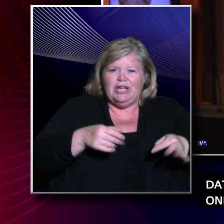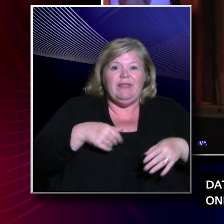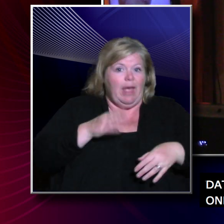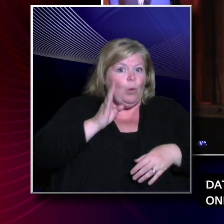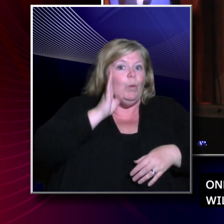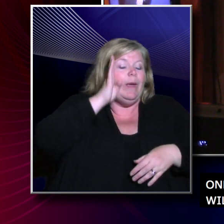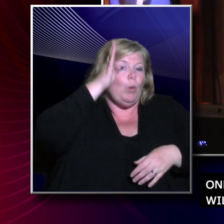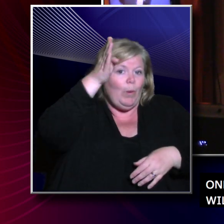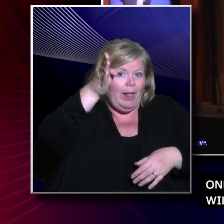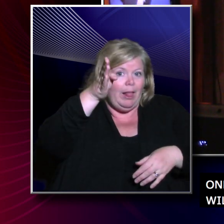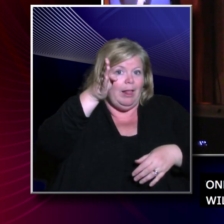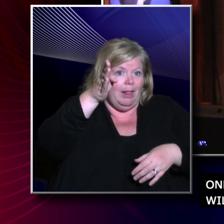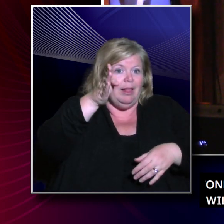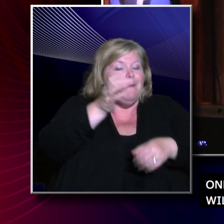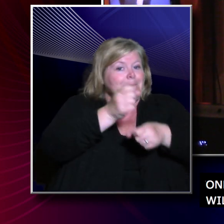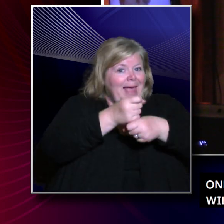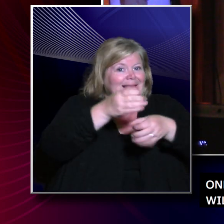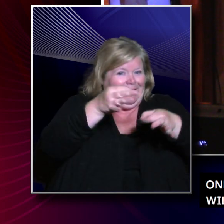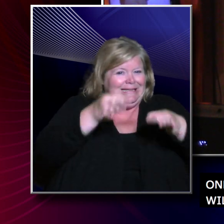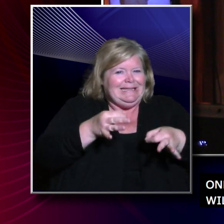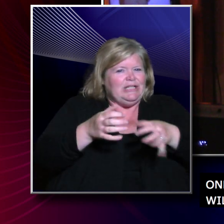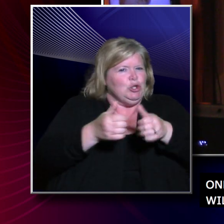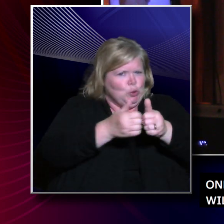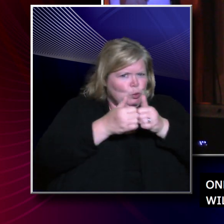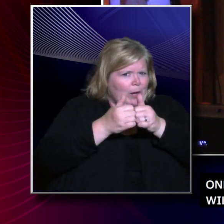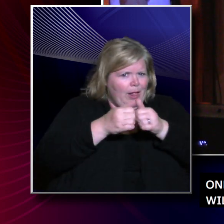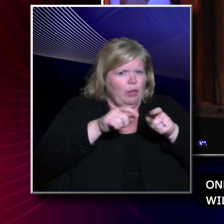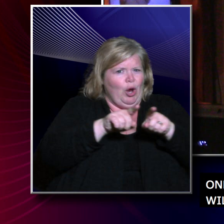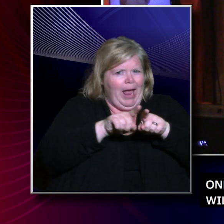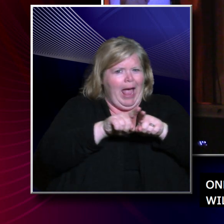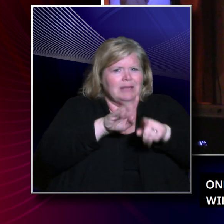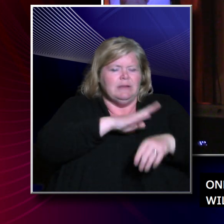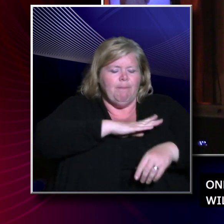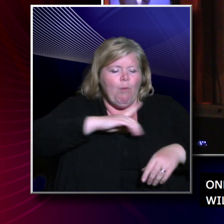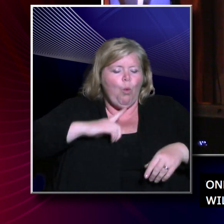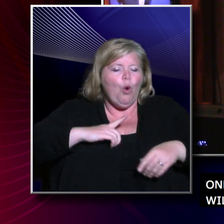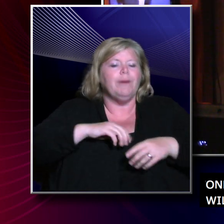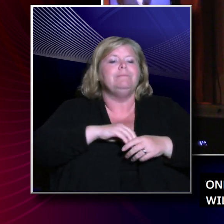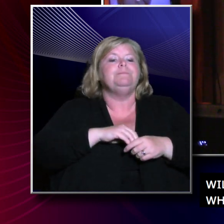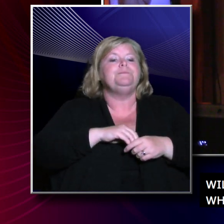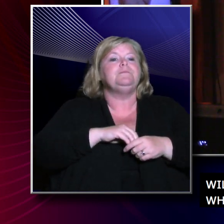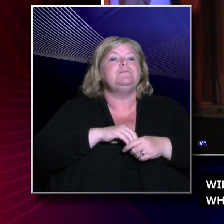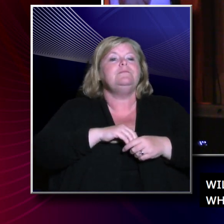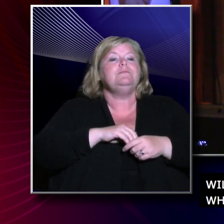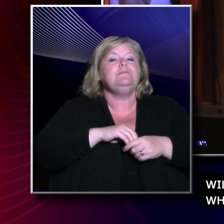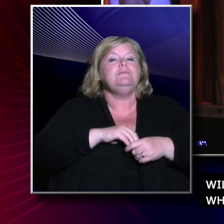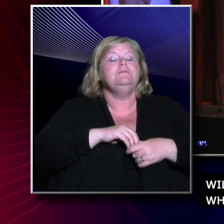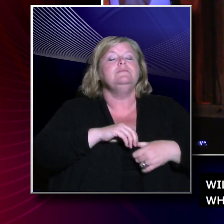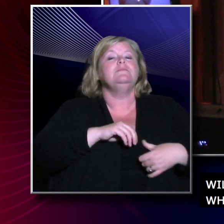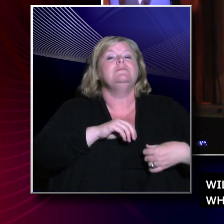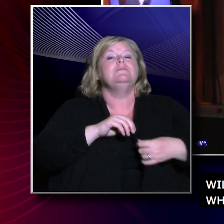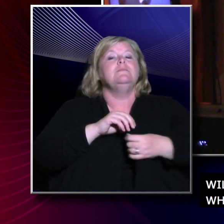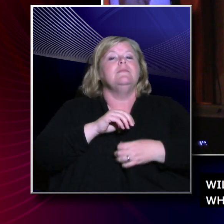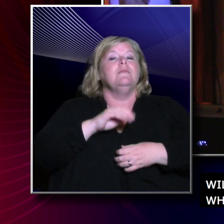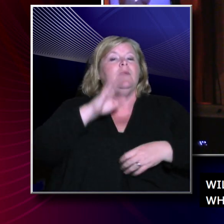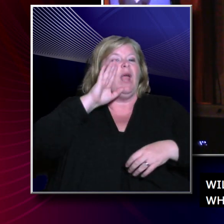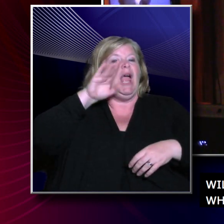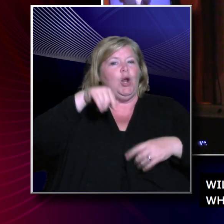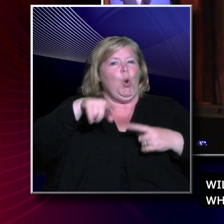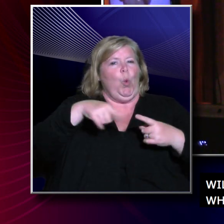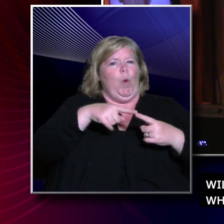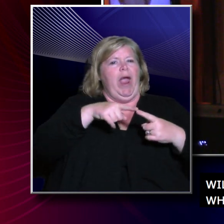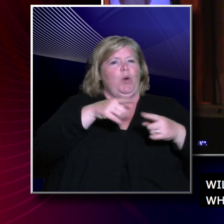making together as a board is, I know that when we go into the work